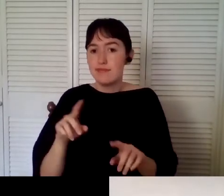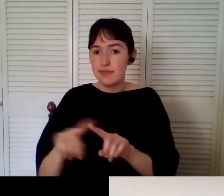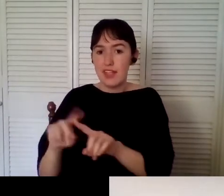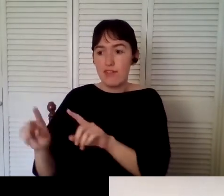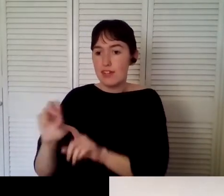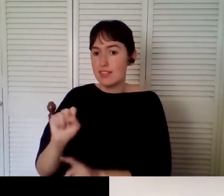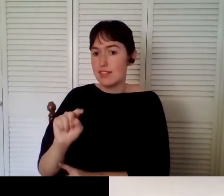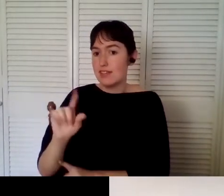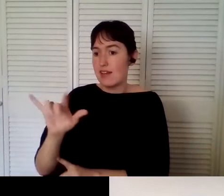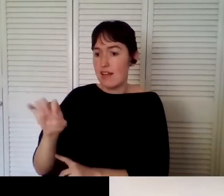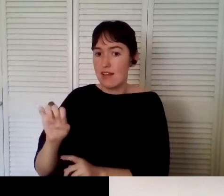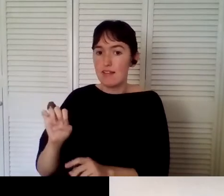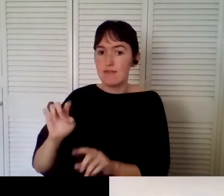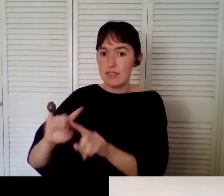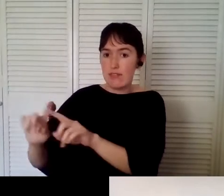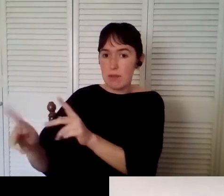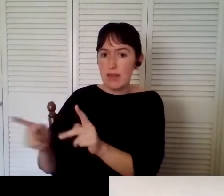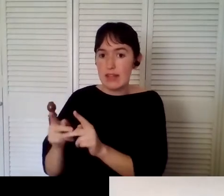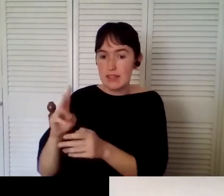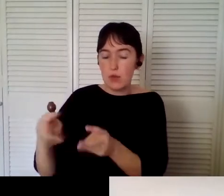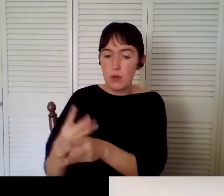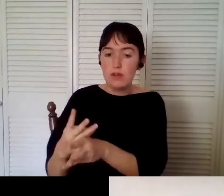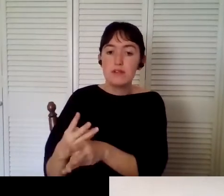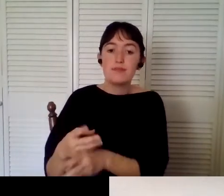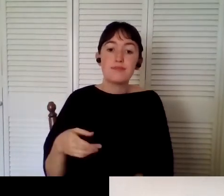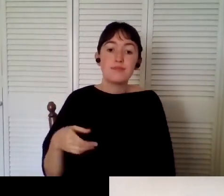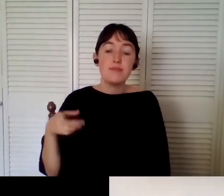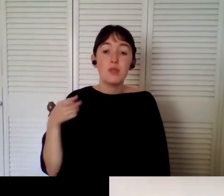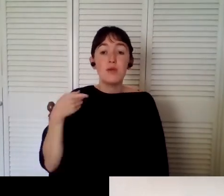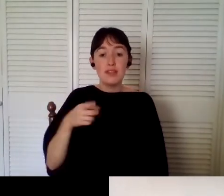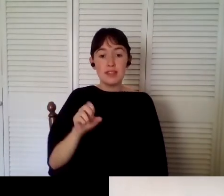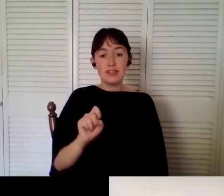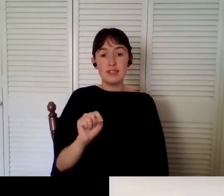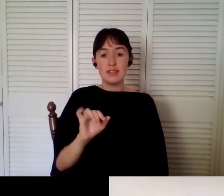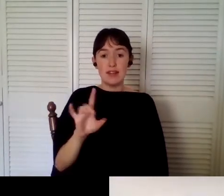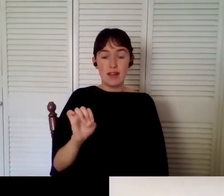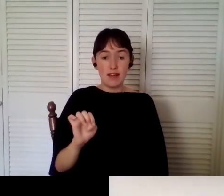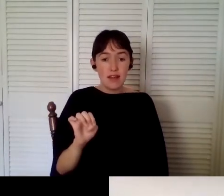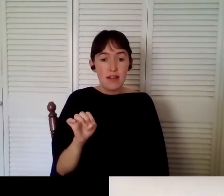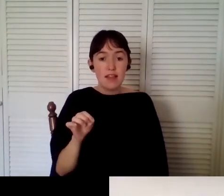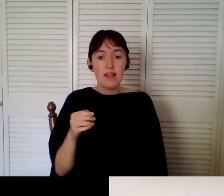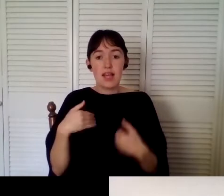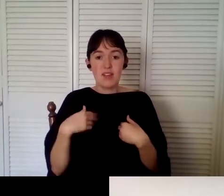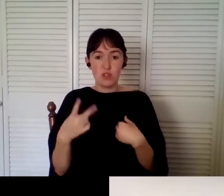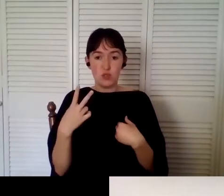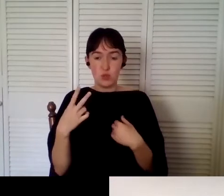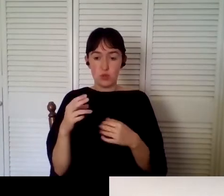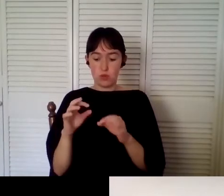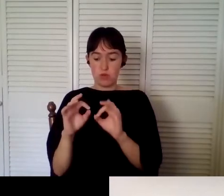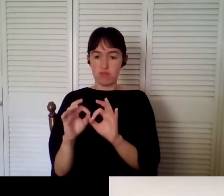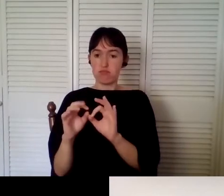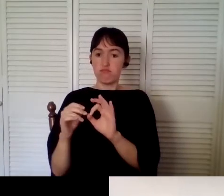for example, this style has 2 finger holes, and it's very common in the Western